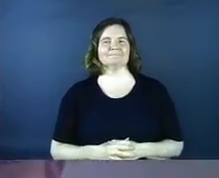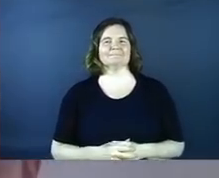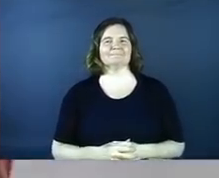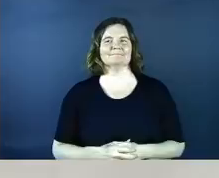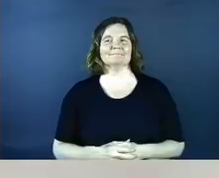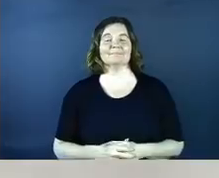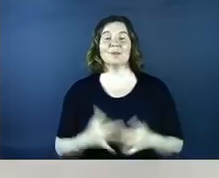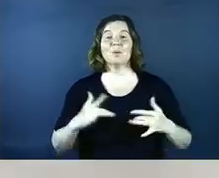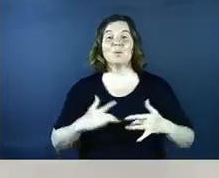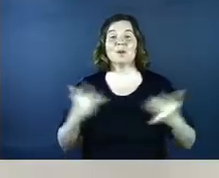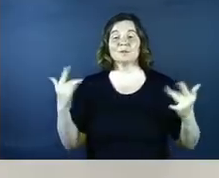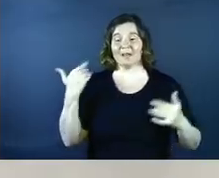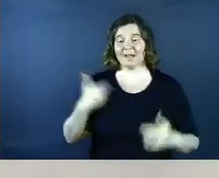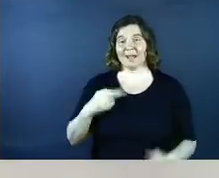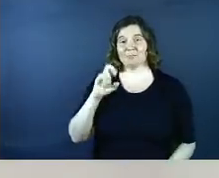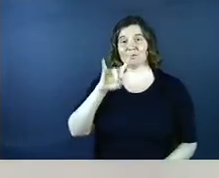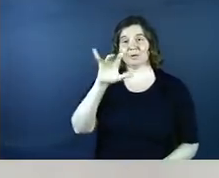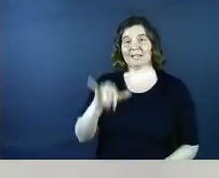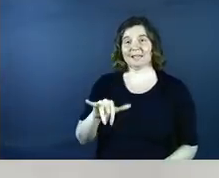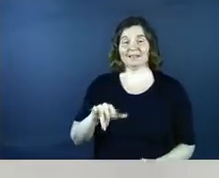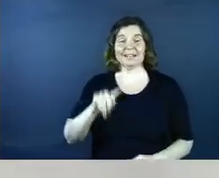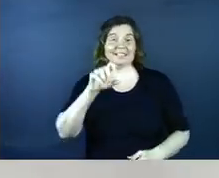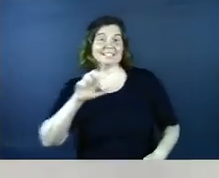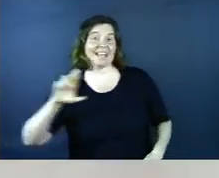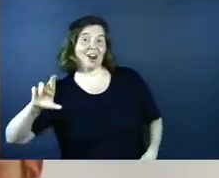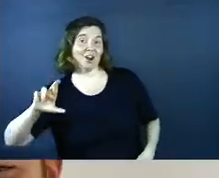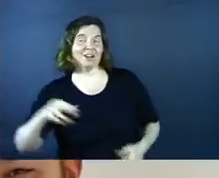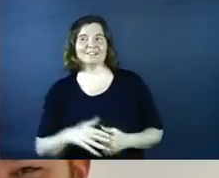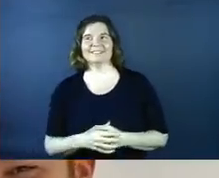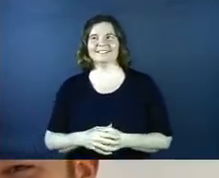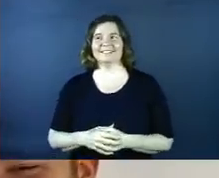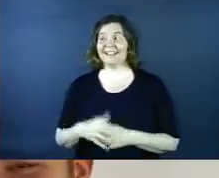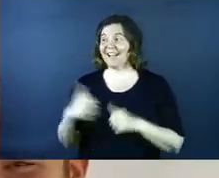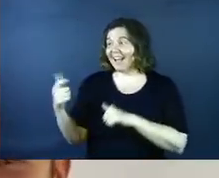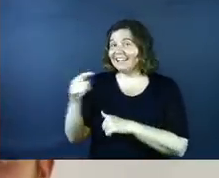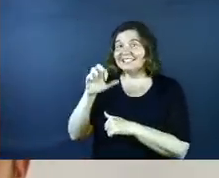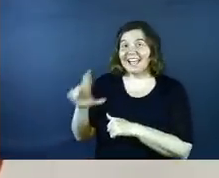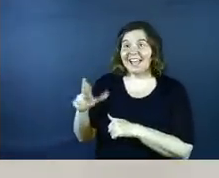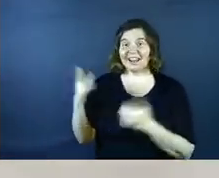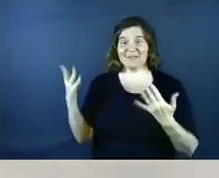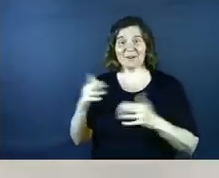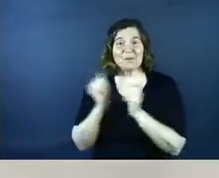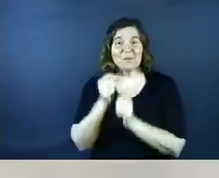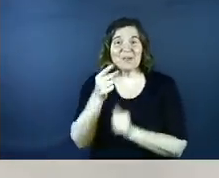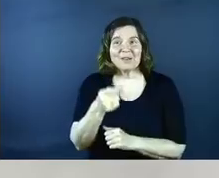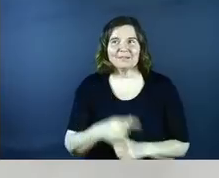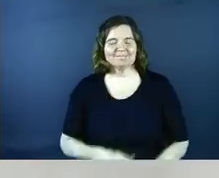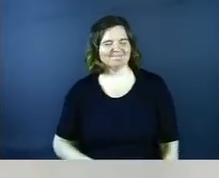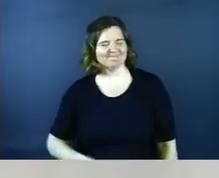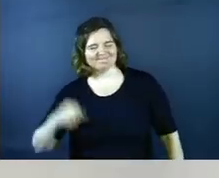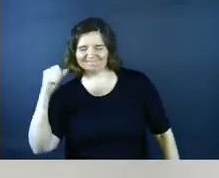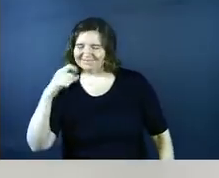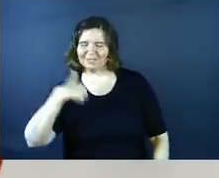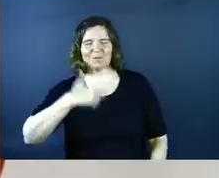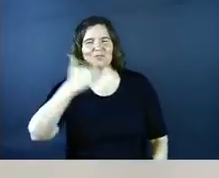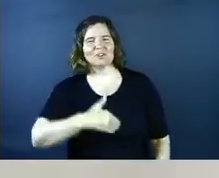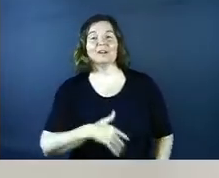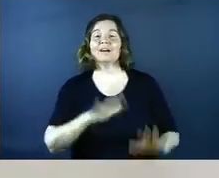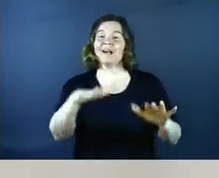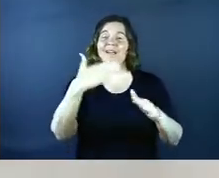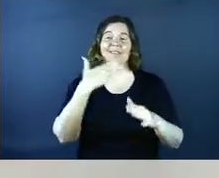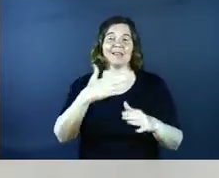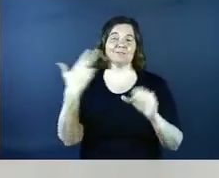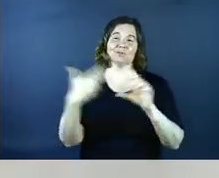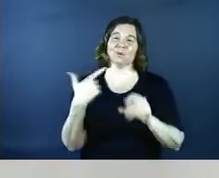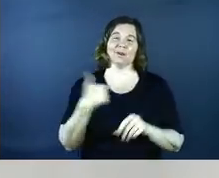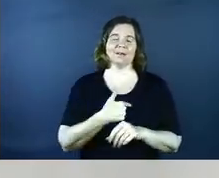What's going on, guys? I'm Ricky. Tanner. He's Tanner. And we're here with you guys today. Nailed it. So good. Hey, thank you so much